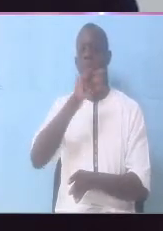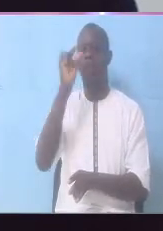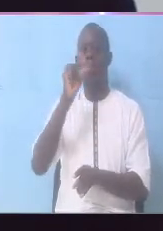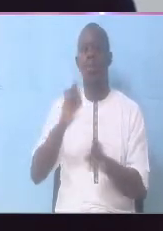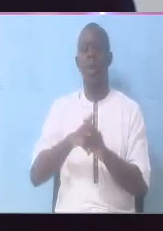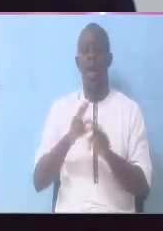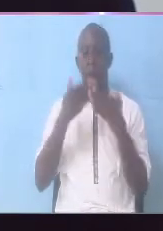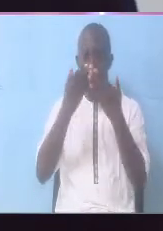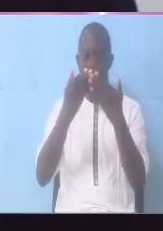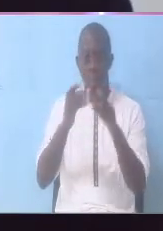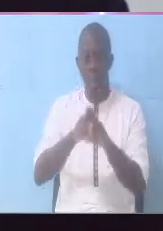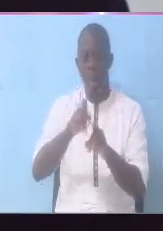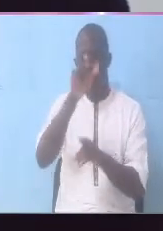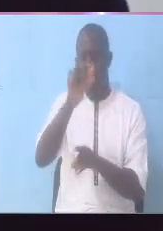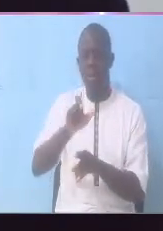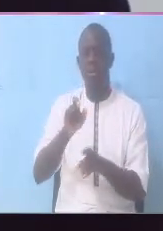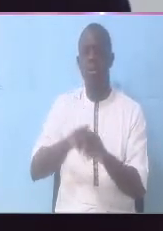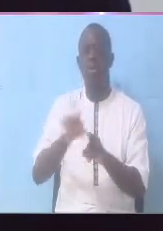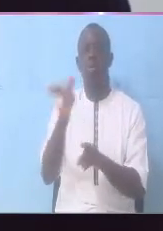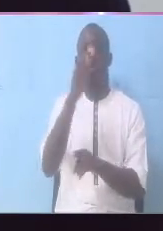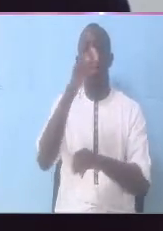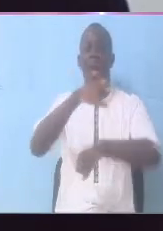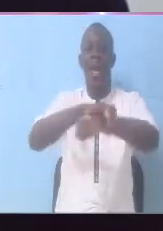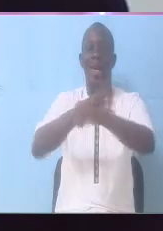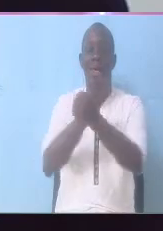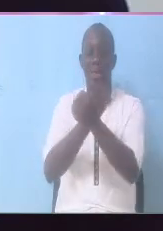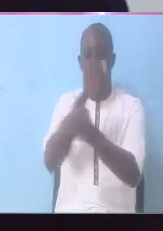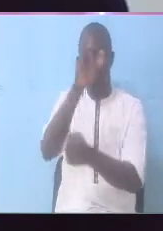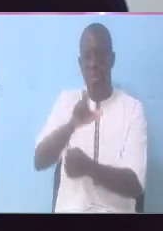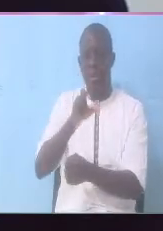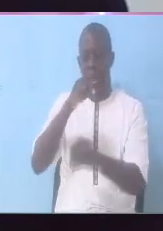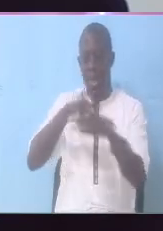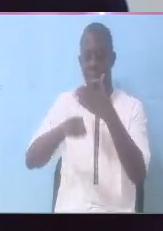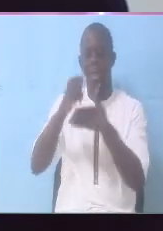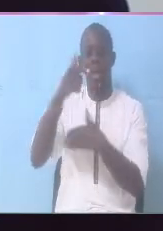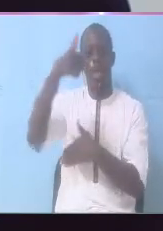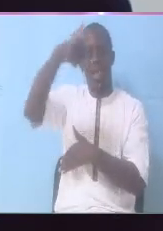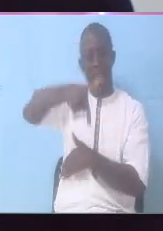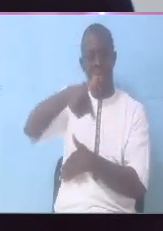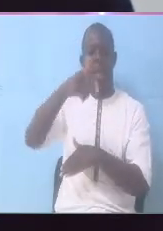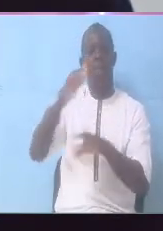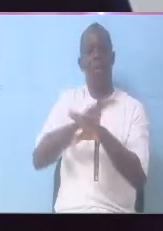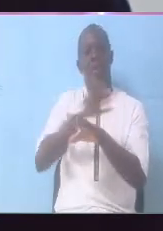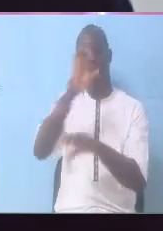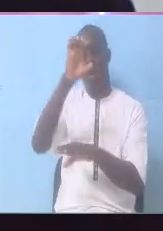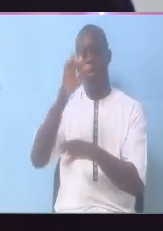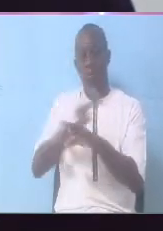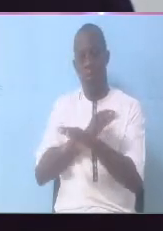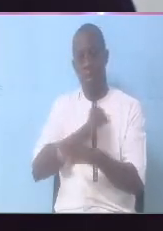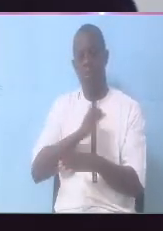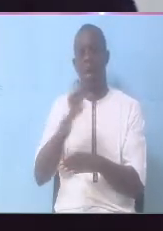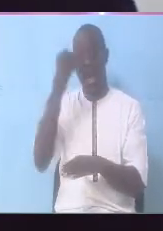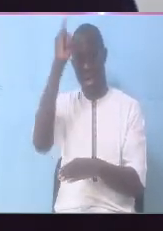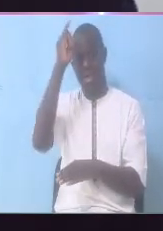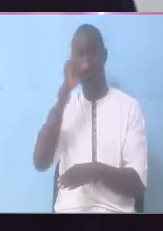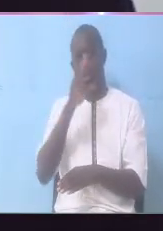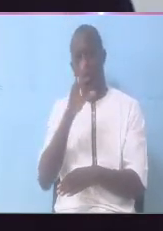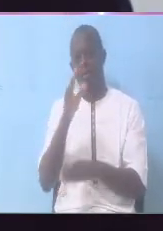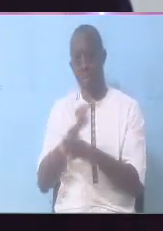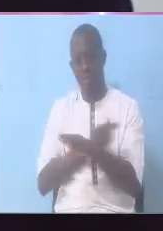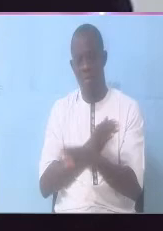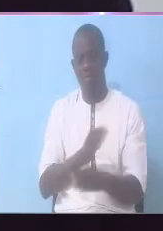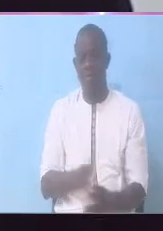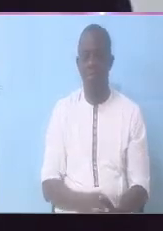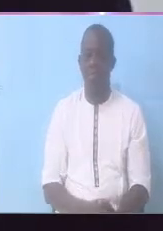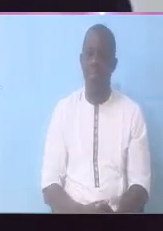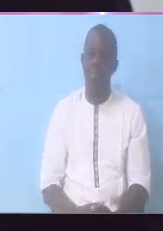arrest Bajinka in Nigeria. Hatu biringo dia mulu kono birim Bajinka tofota. Ate fanga nyine fam foko isi